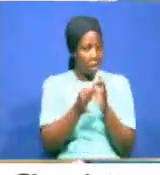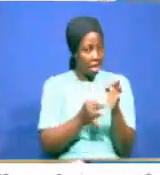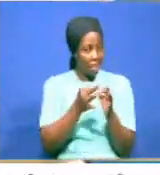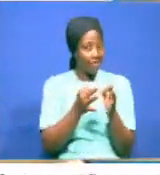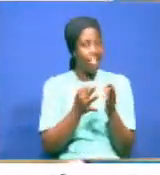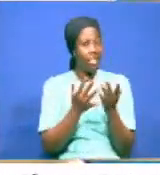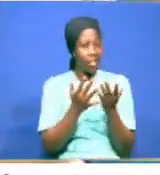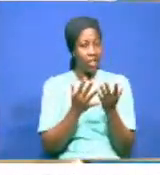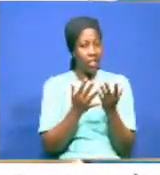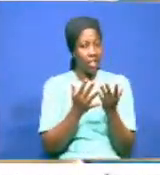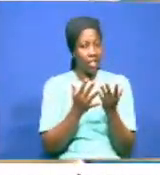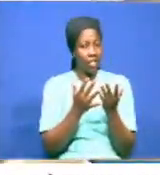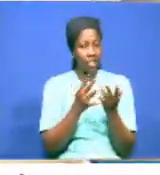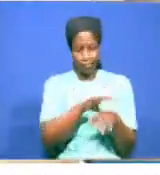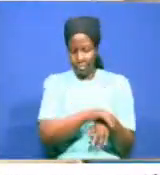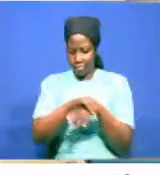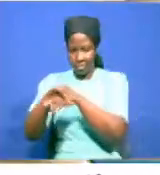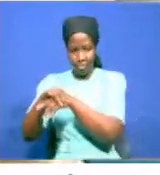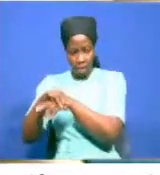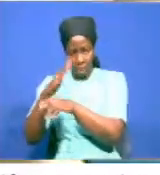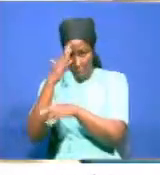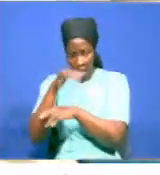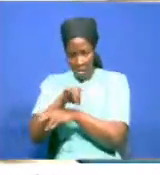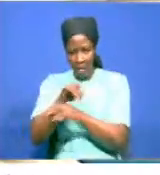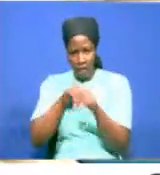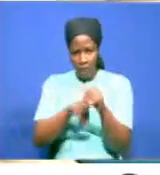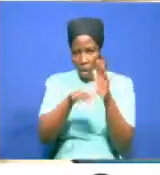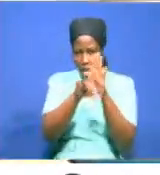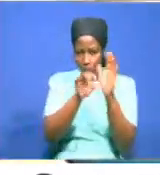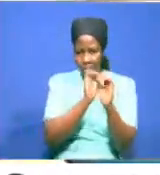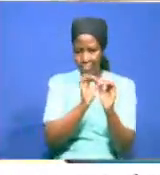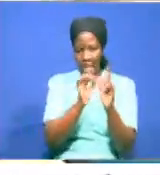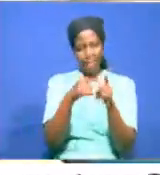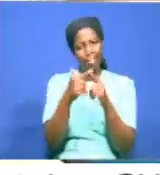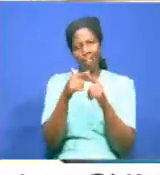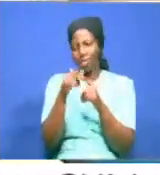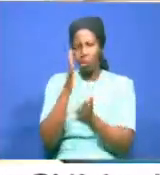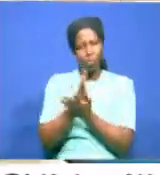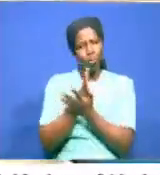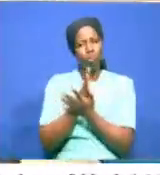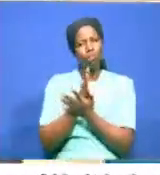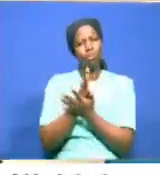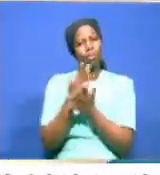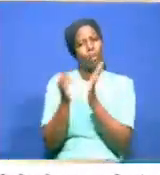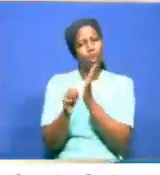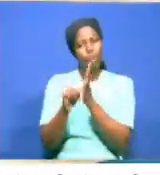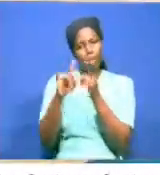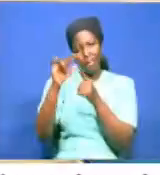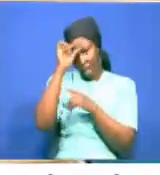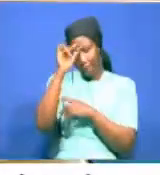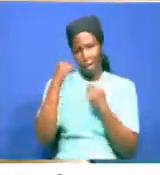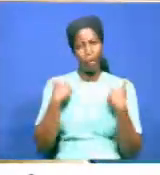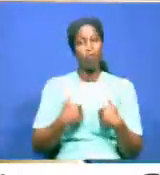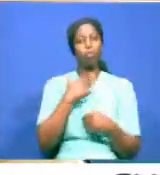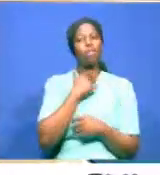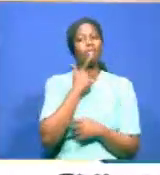they have not observed the curfew laws, it will still be a nightmare for the government. So I want to say, even as I